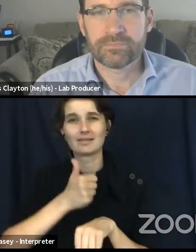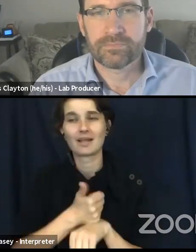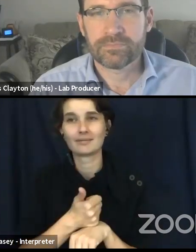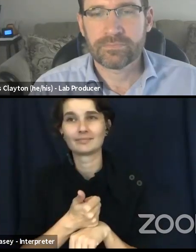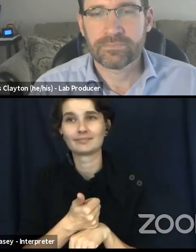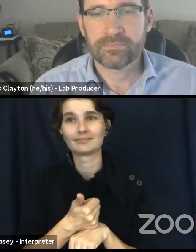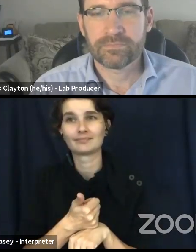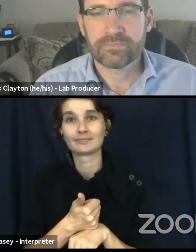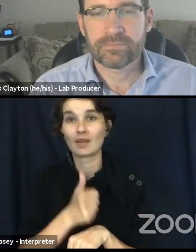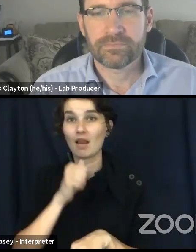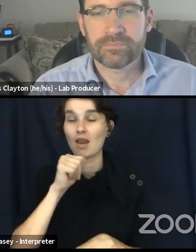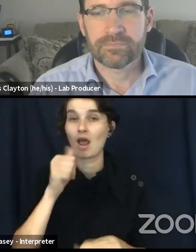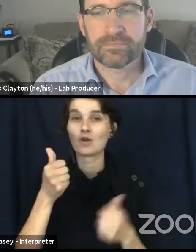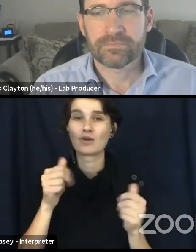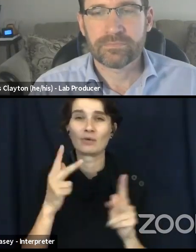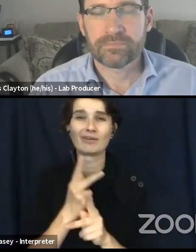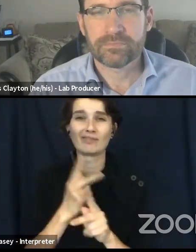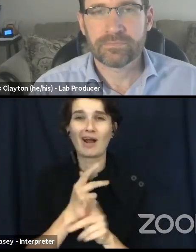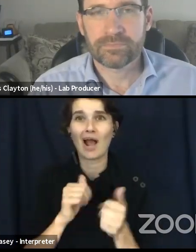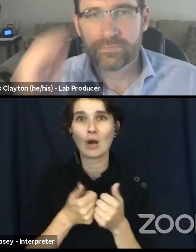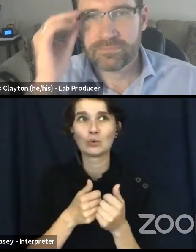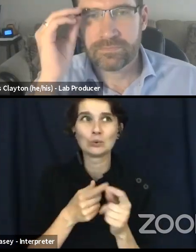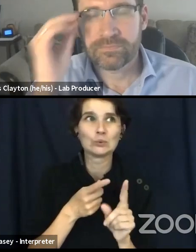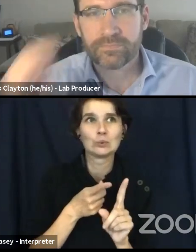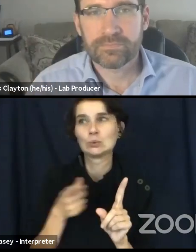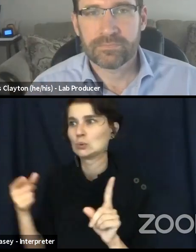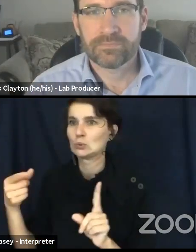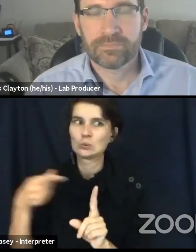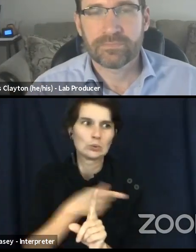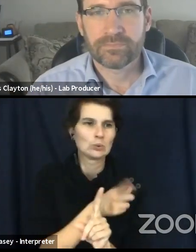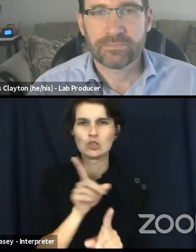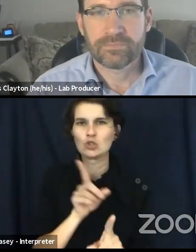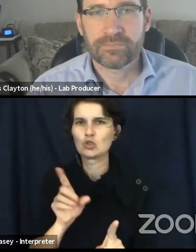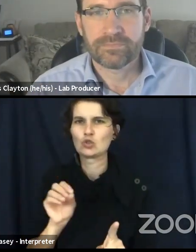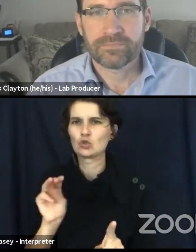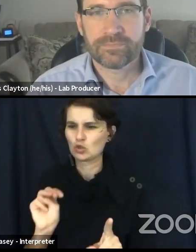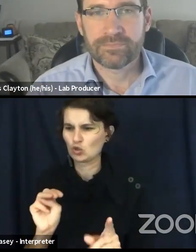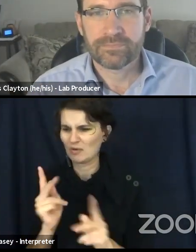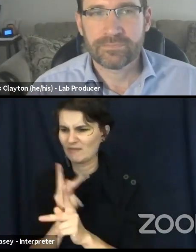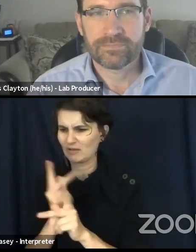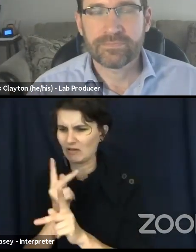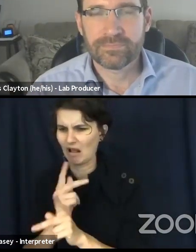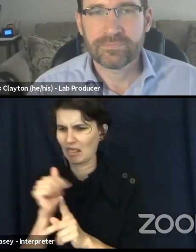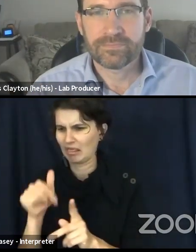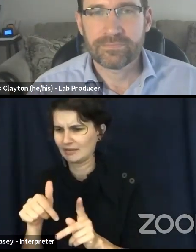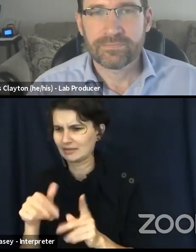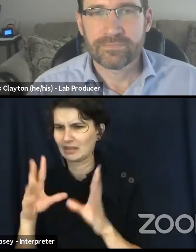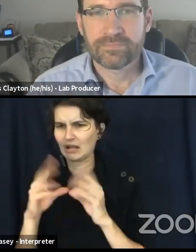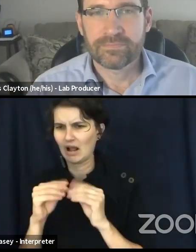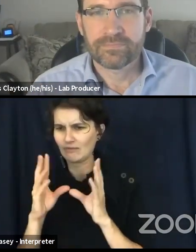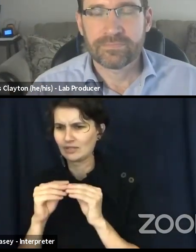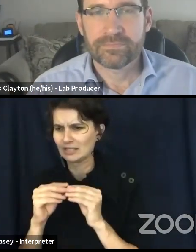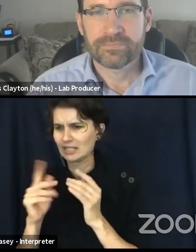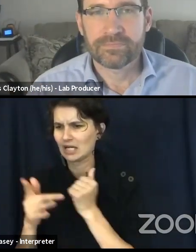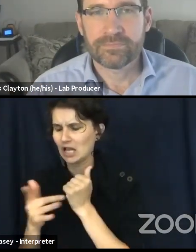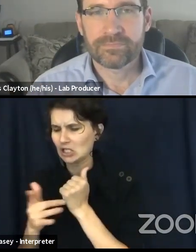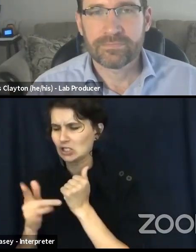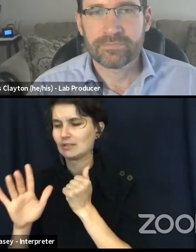not trying to figure out how to get around a Zoom or a video conferencing technology,